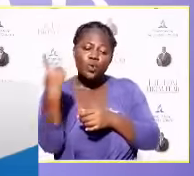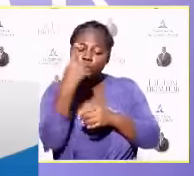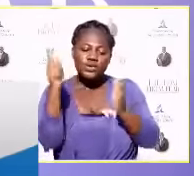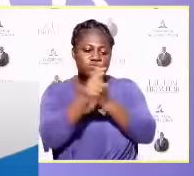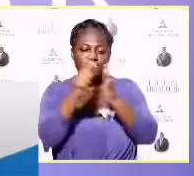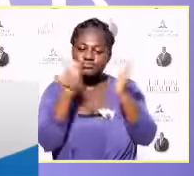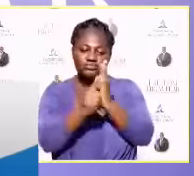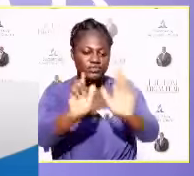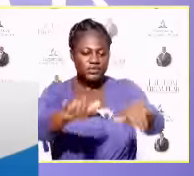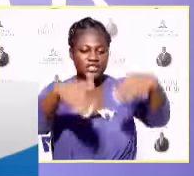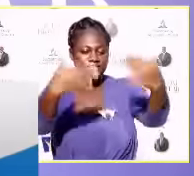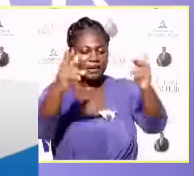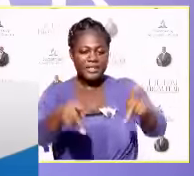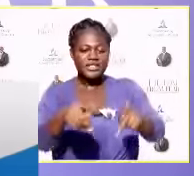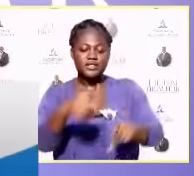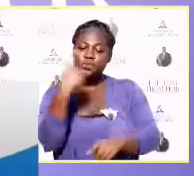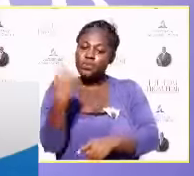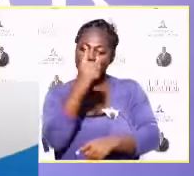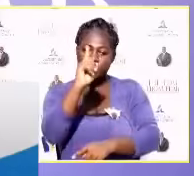lawgiver.